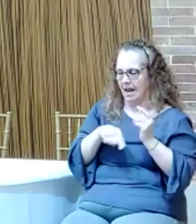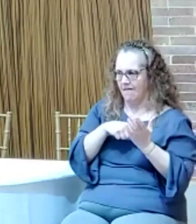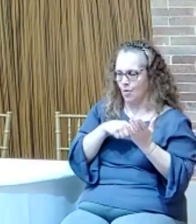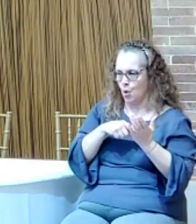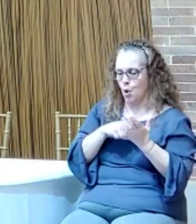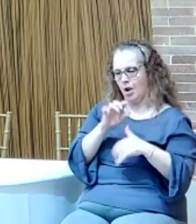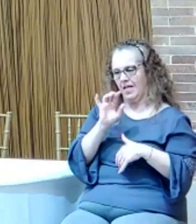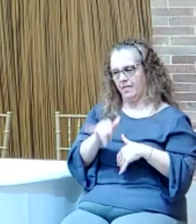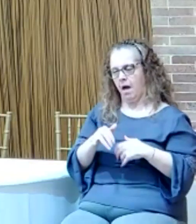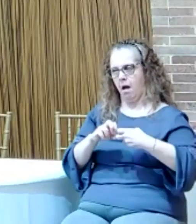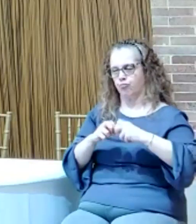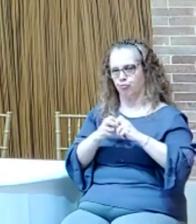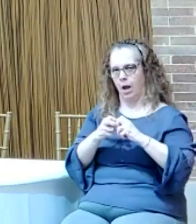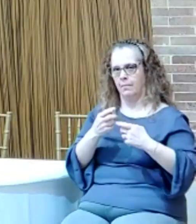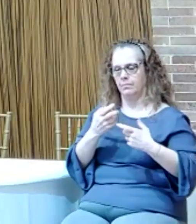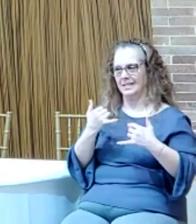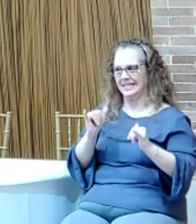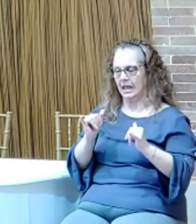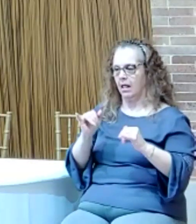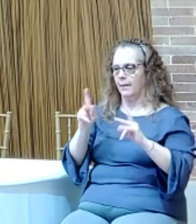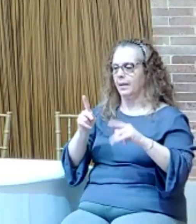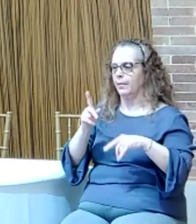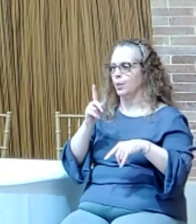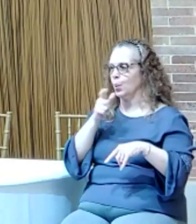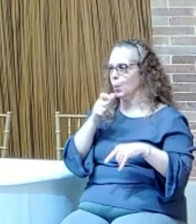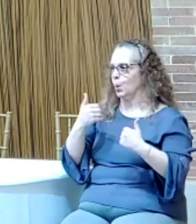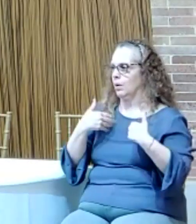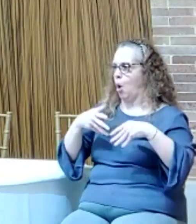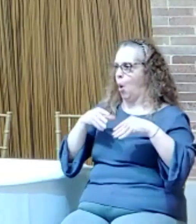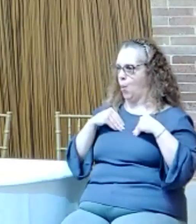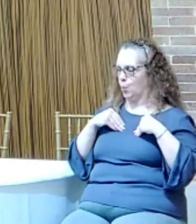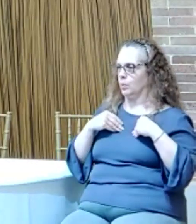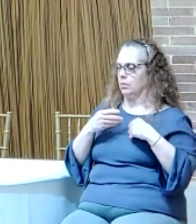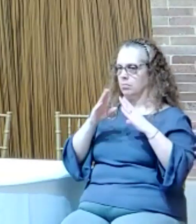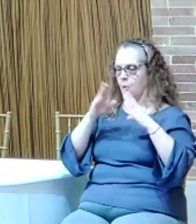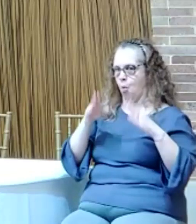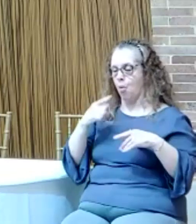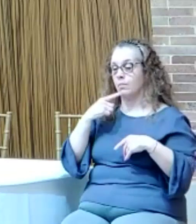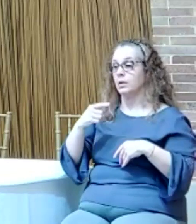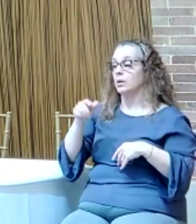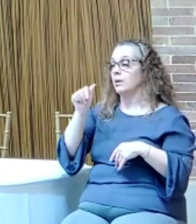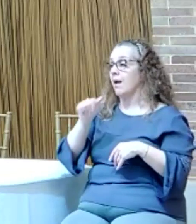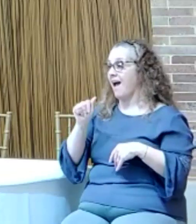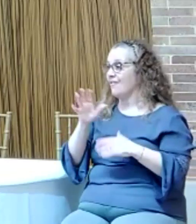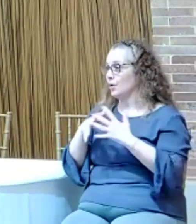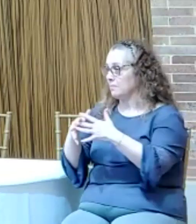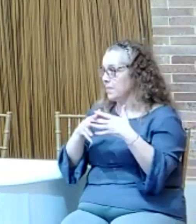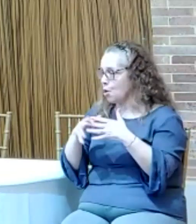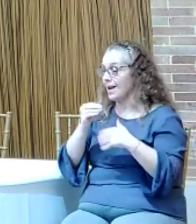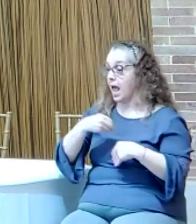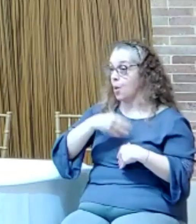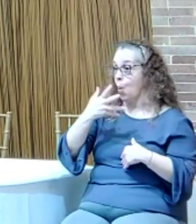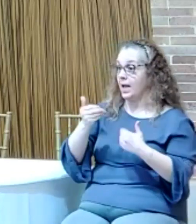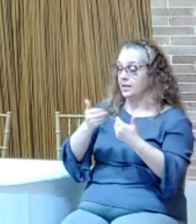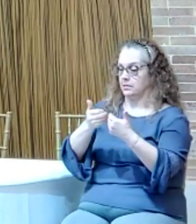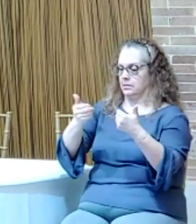exacerbating the home ownership Gap that 30 percentage Point home ownership gap between African-Americans and whites is getting